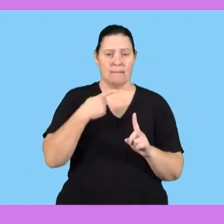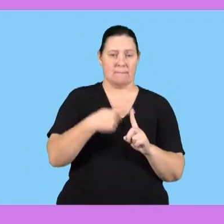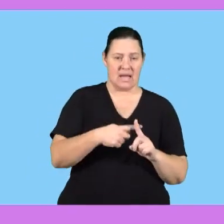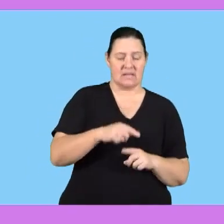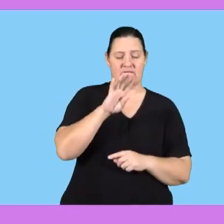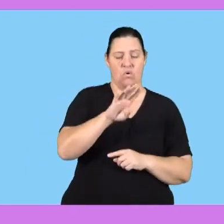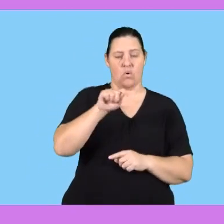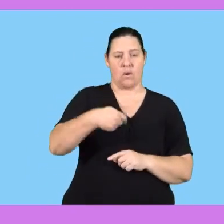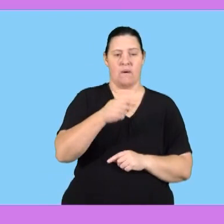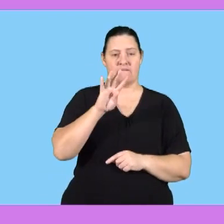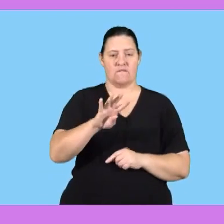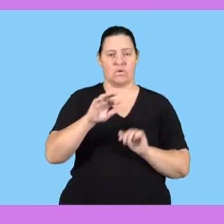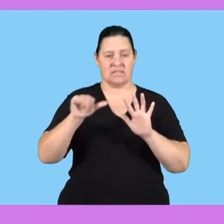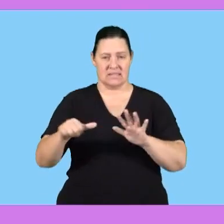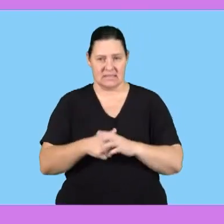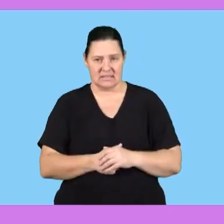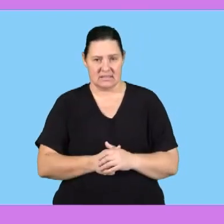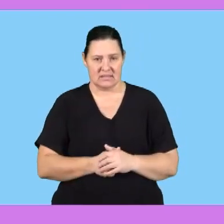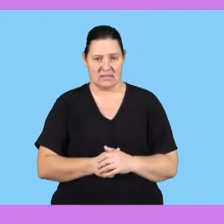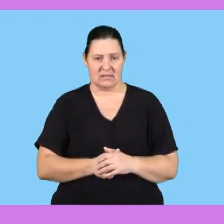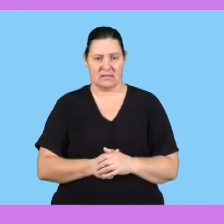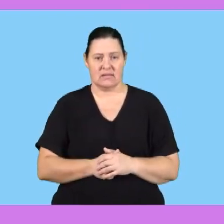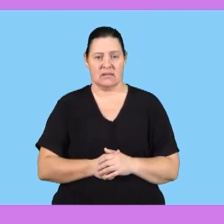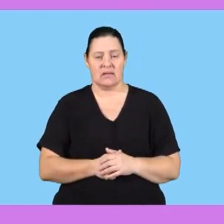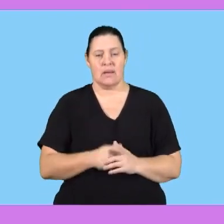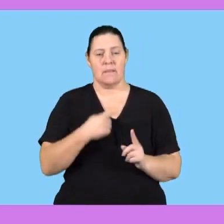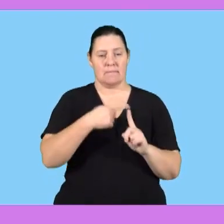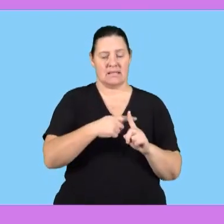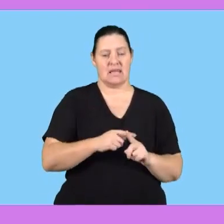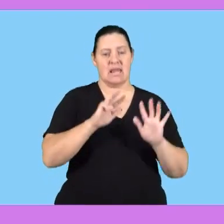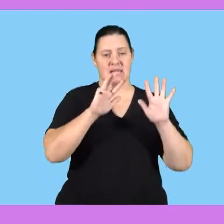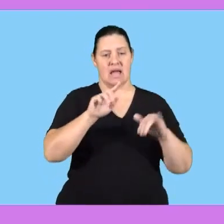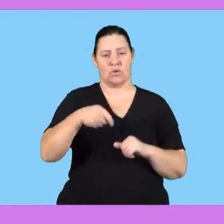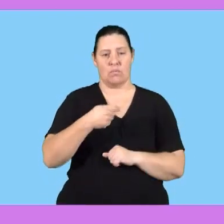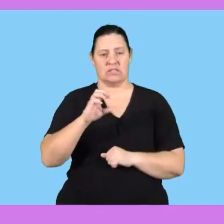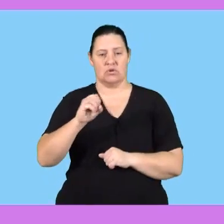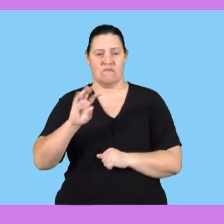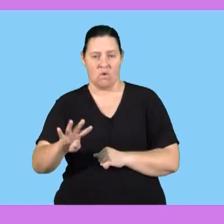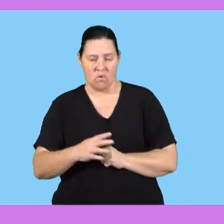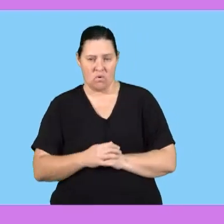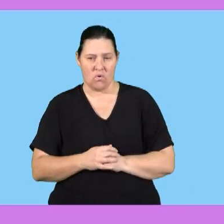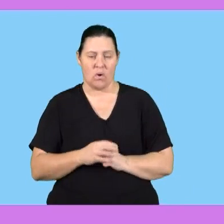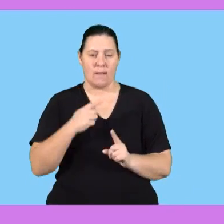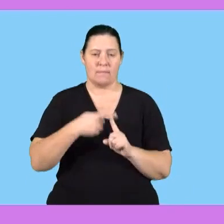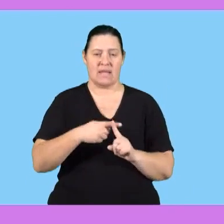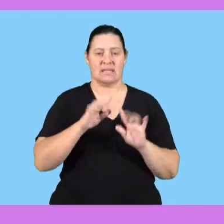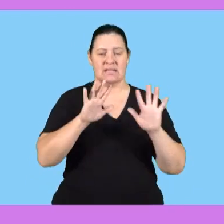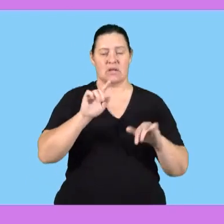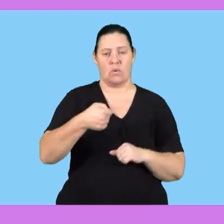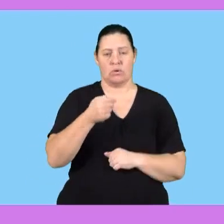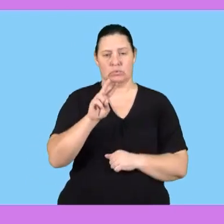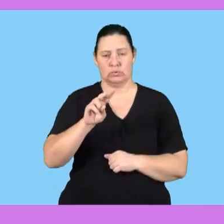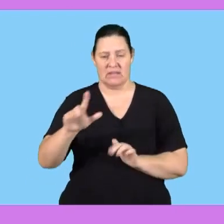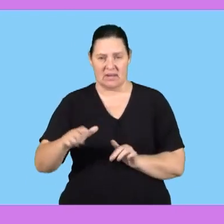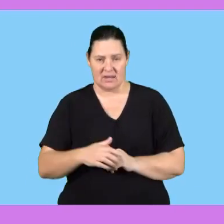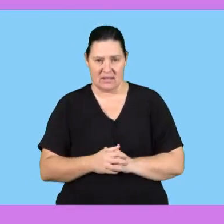8.16% plus, I'm going to add my 4.46 plus my 9.04